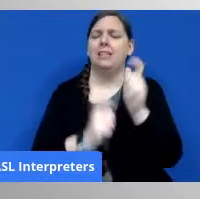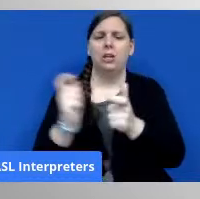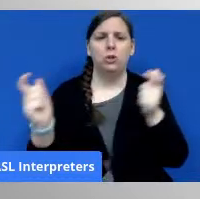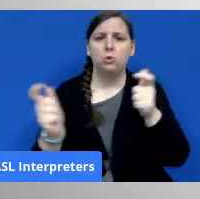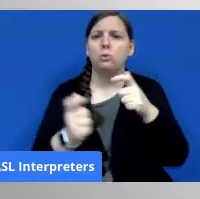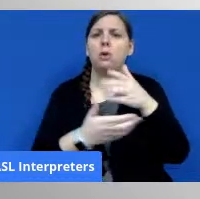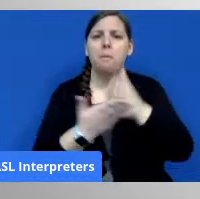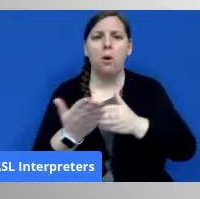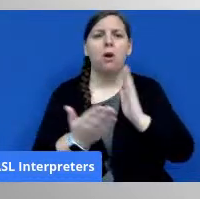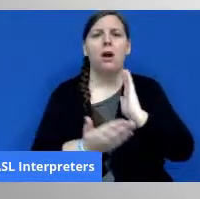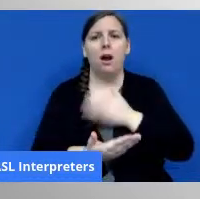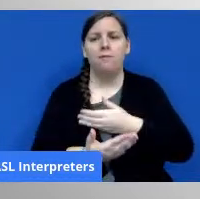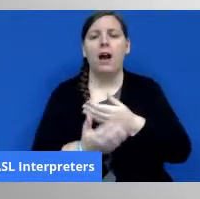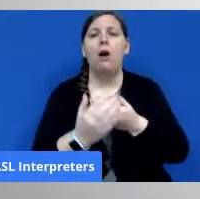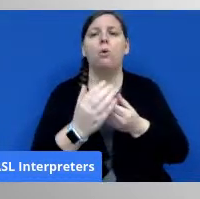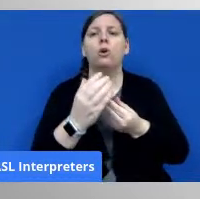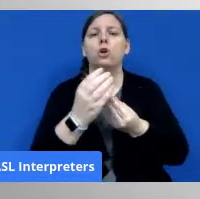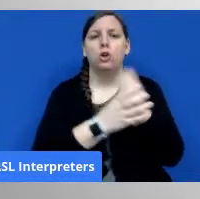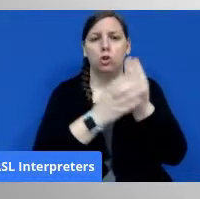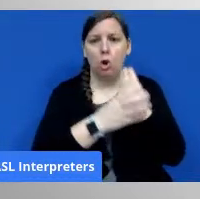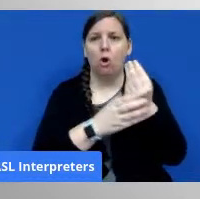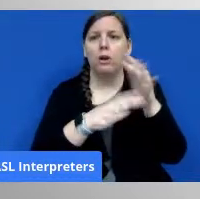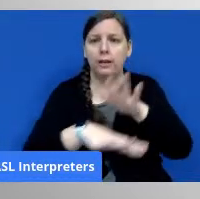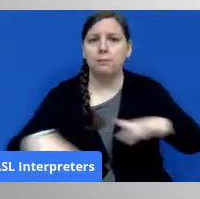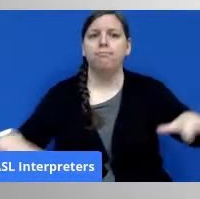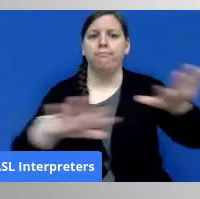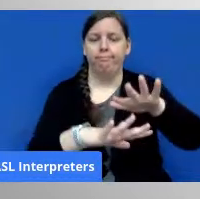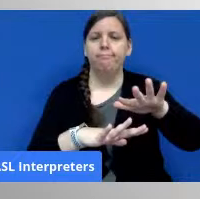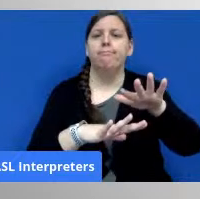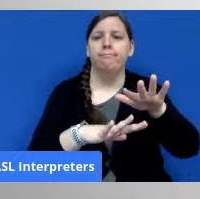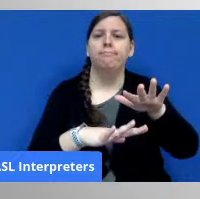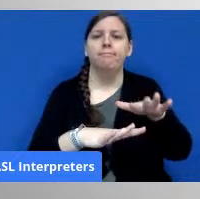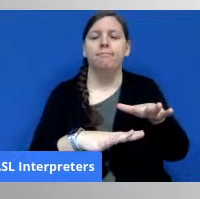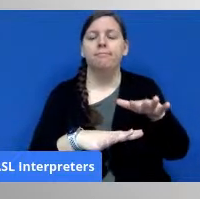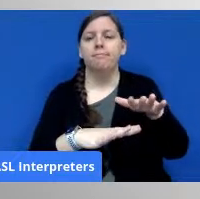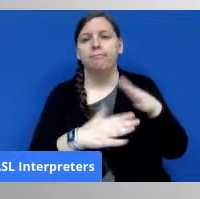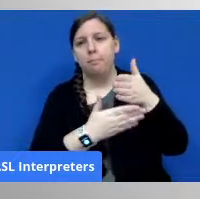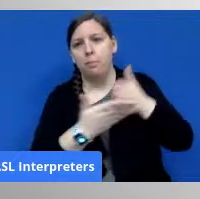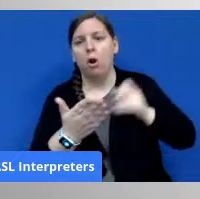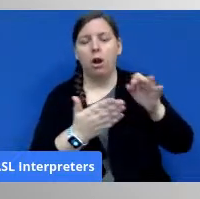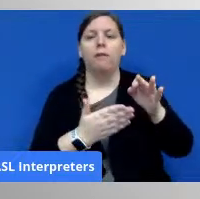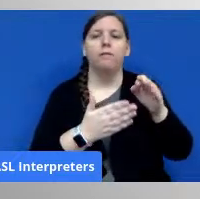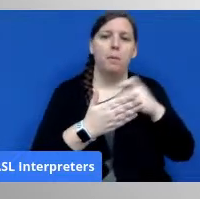the gardening aspect of that program. Mm-hmm.